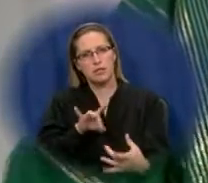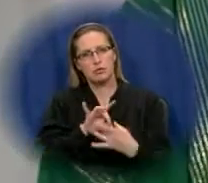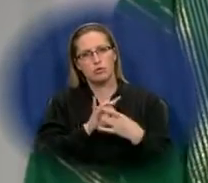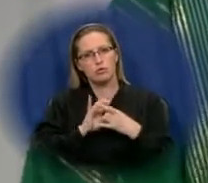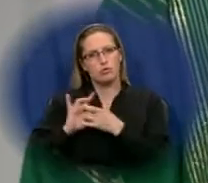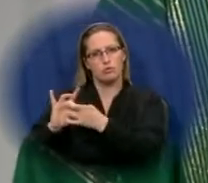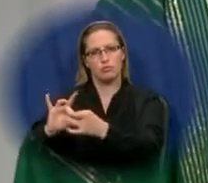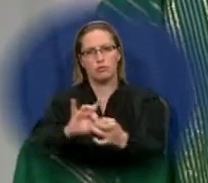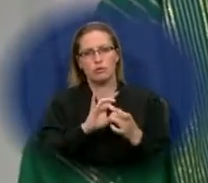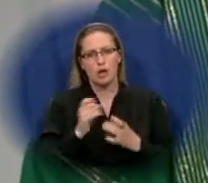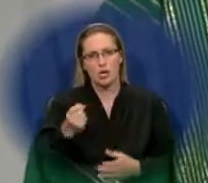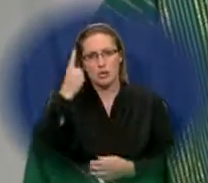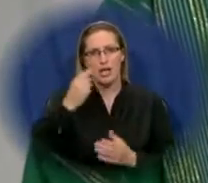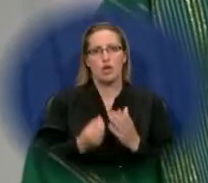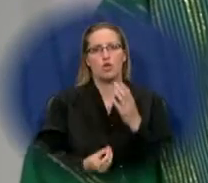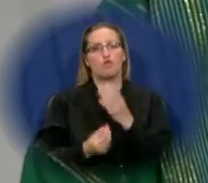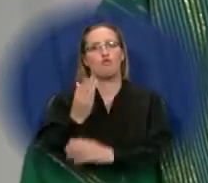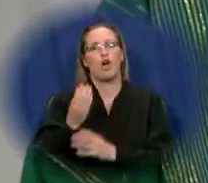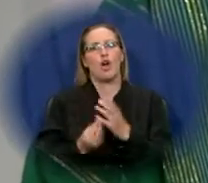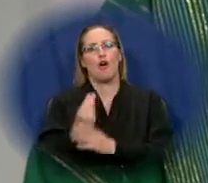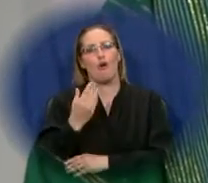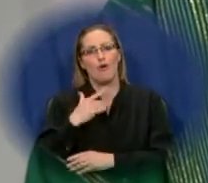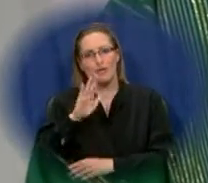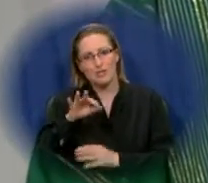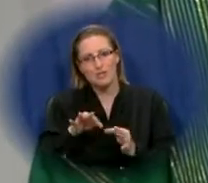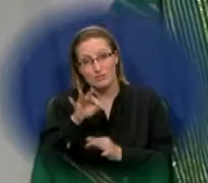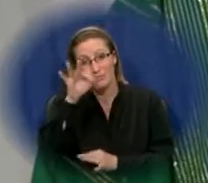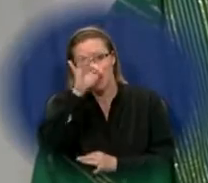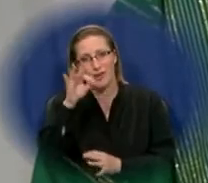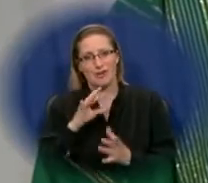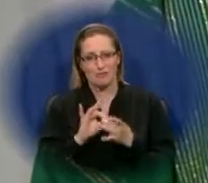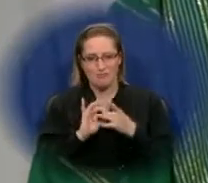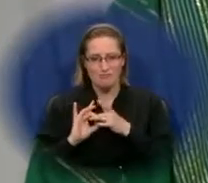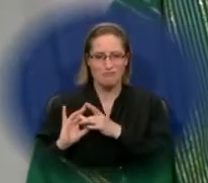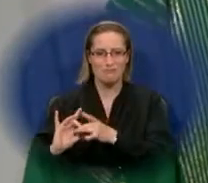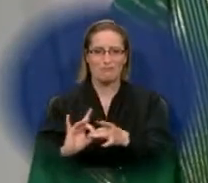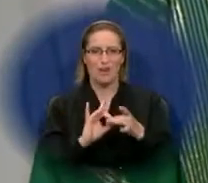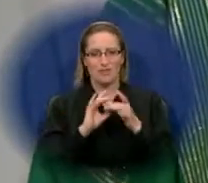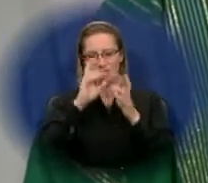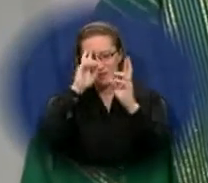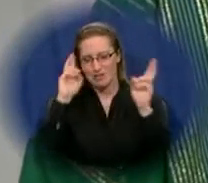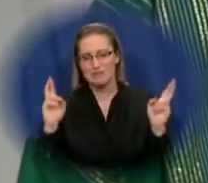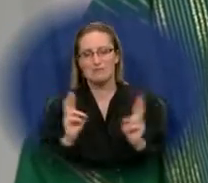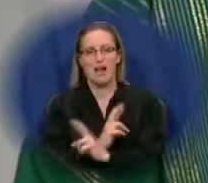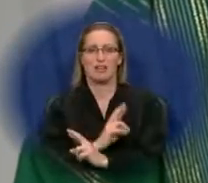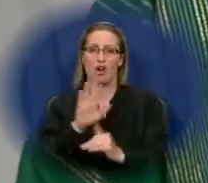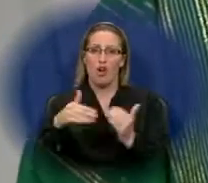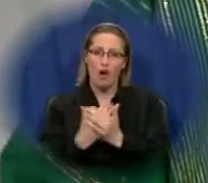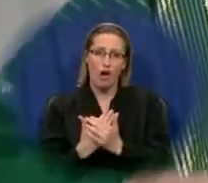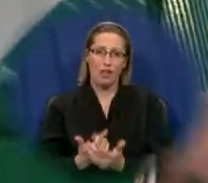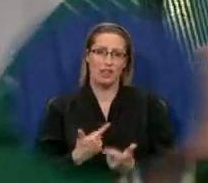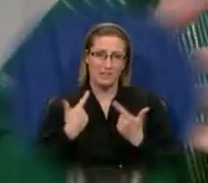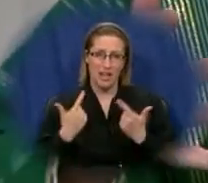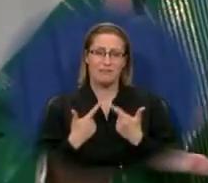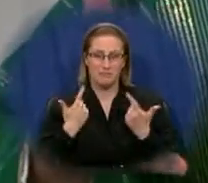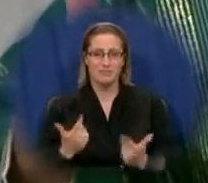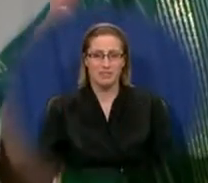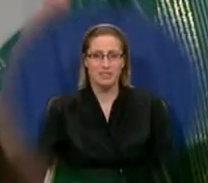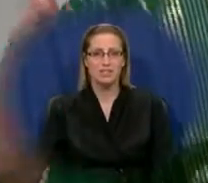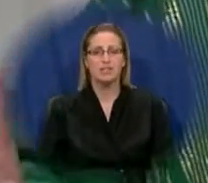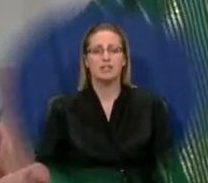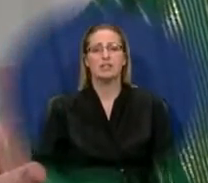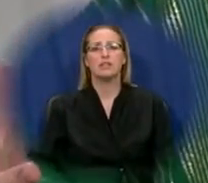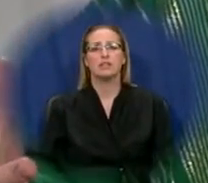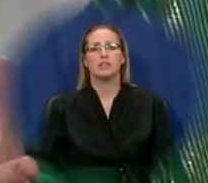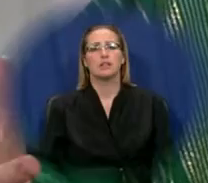bring together and to grow in a real spirit of unity and oneness and respect for all of life as it is. And so we all have,